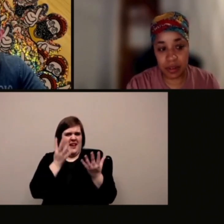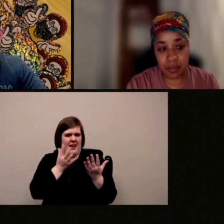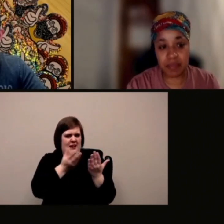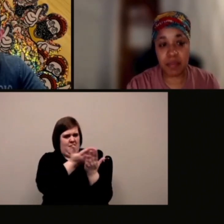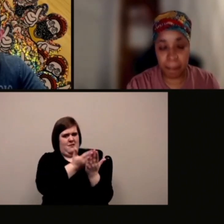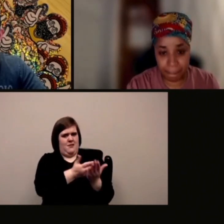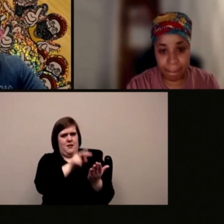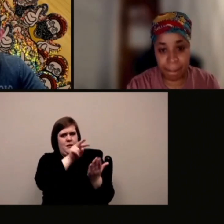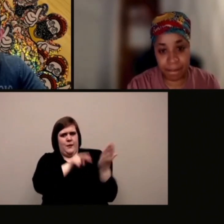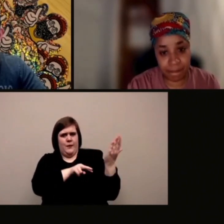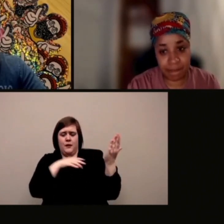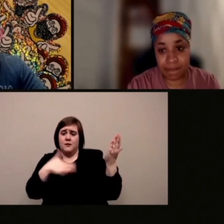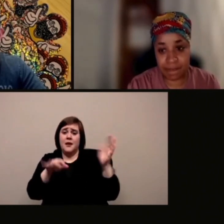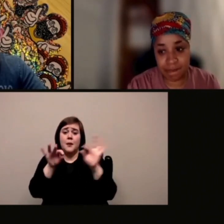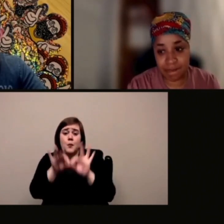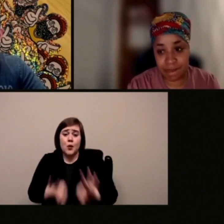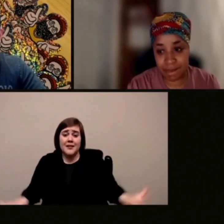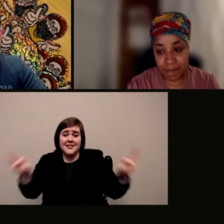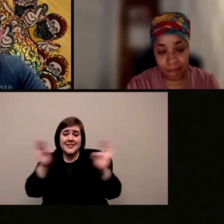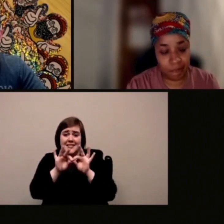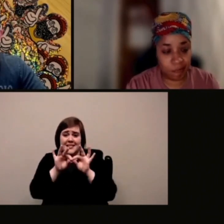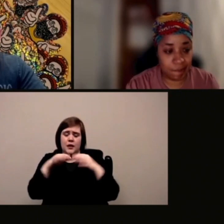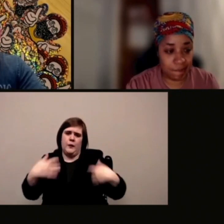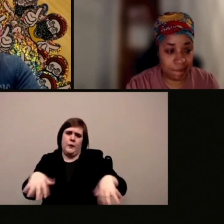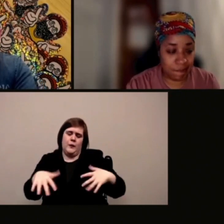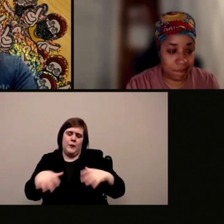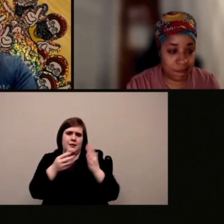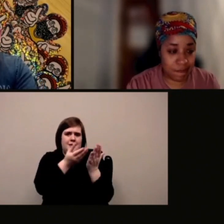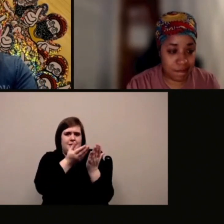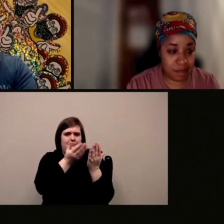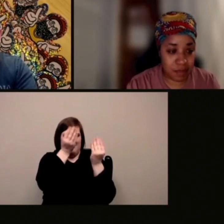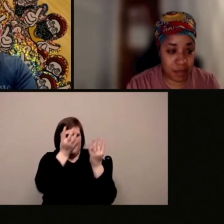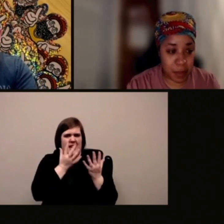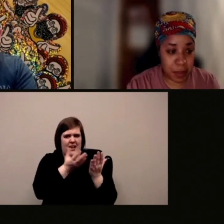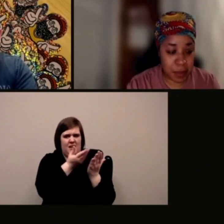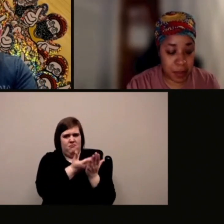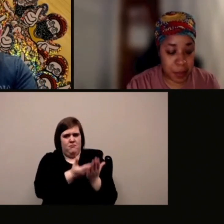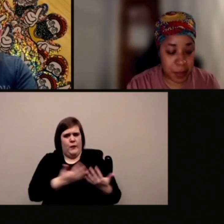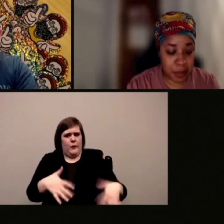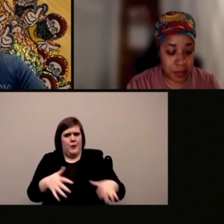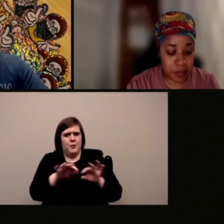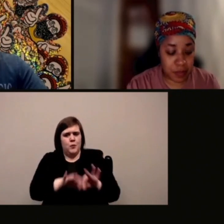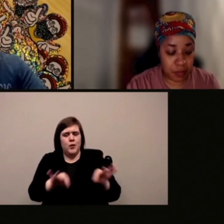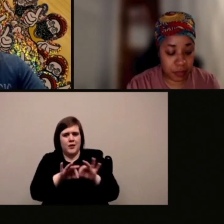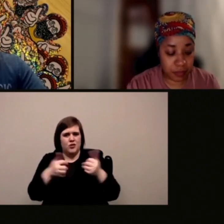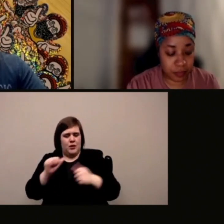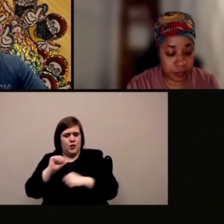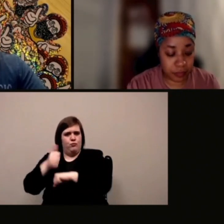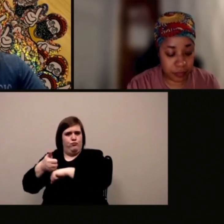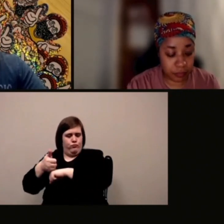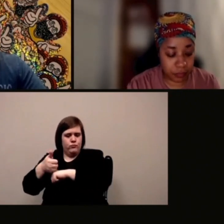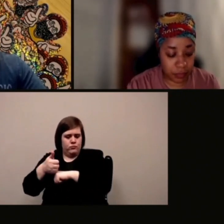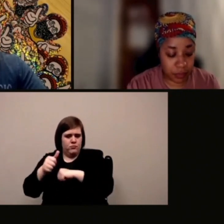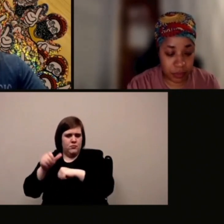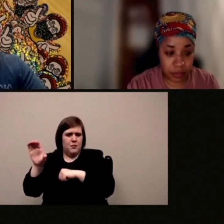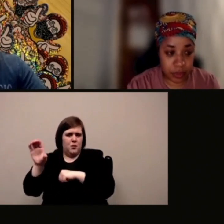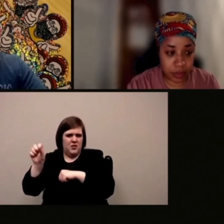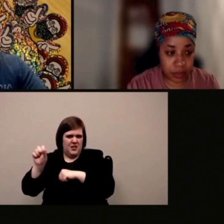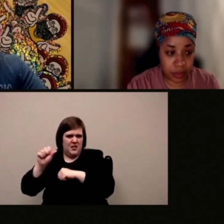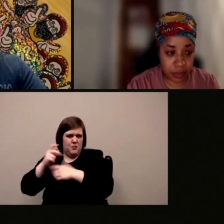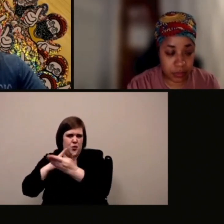important. That is really important when trying to establish a computer science program for a school